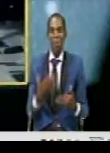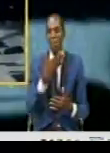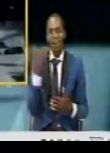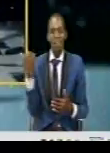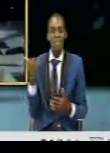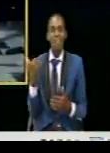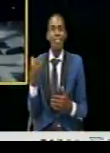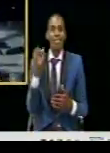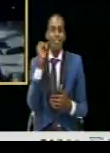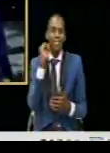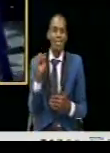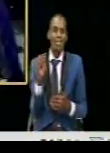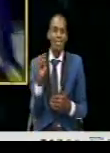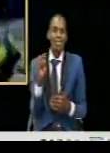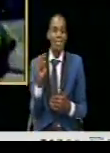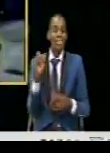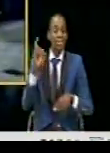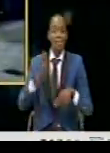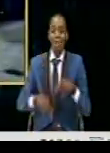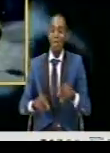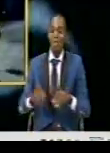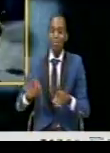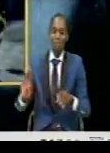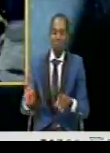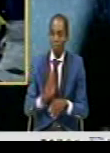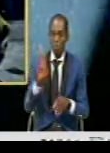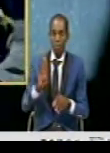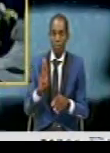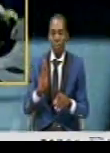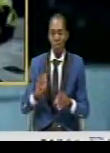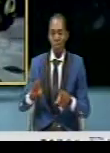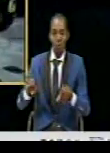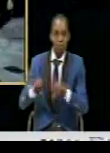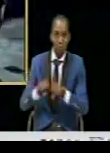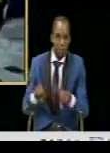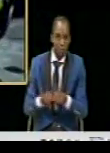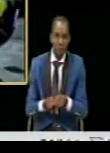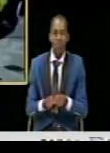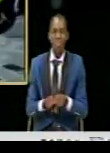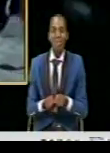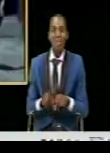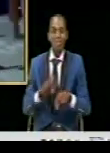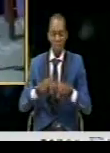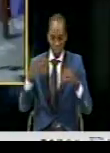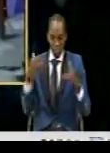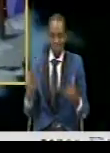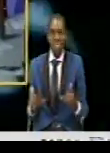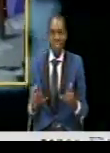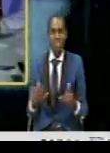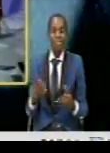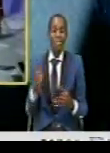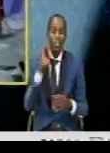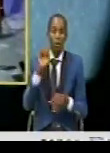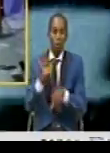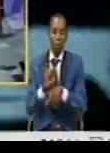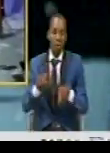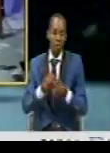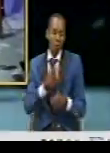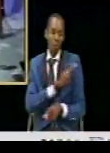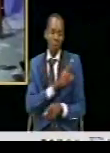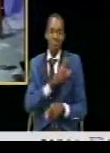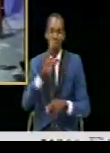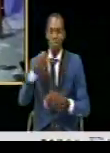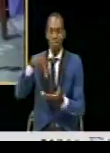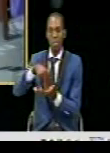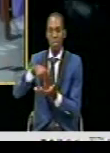hand. I shake my leg. Every part of my leg. And even to wear my shoes. I know they feel they wear high shoes before. Even